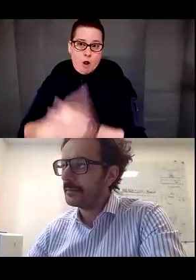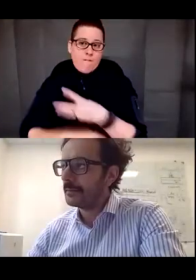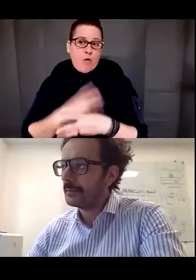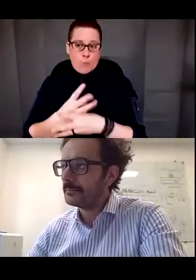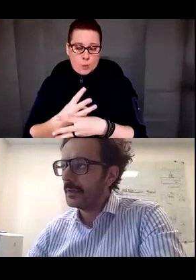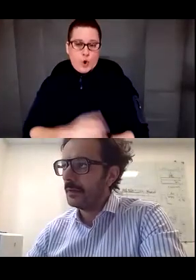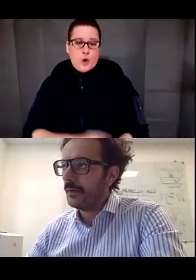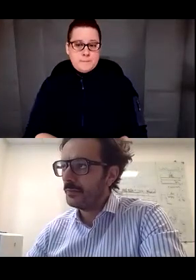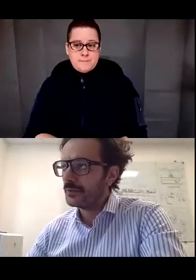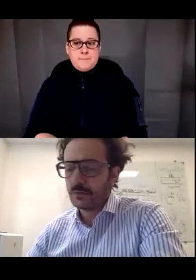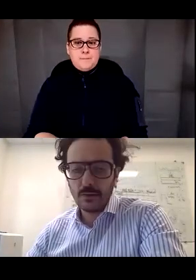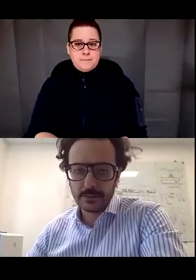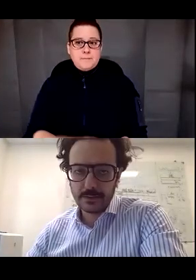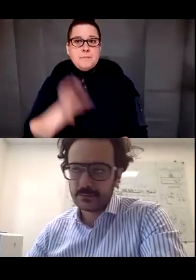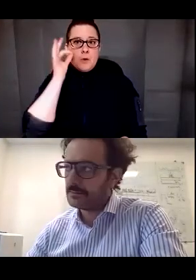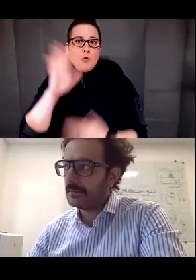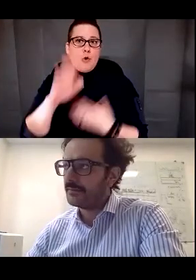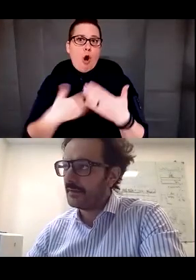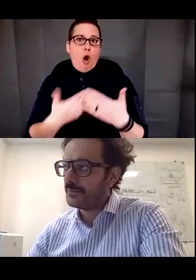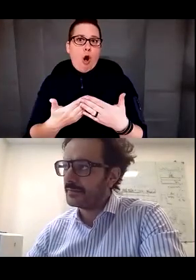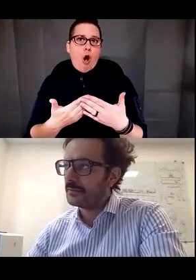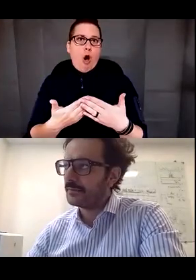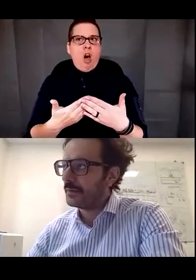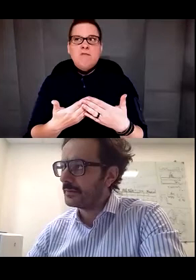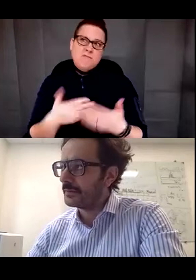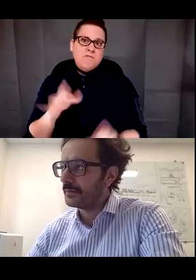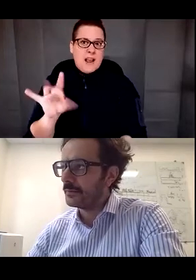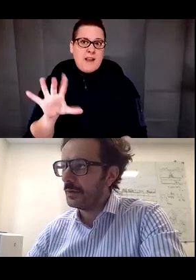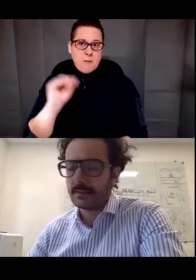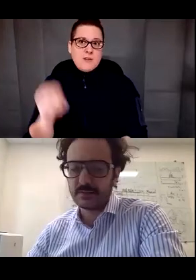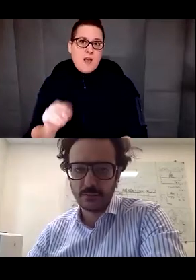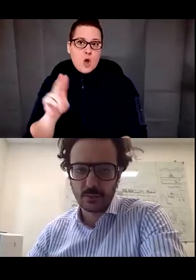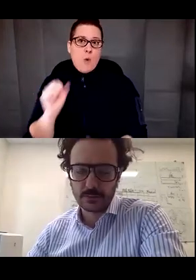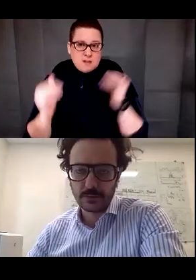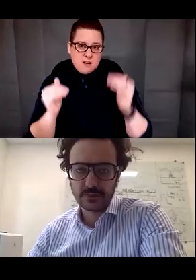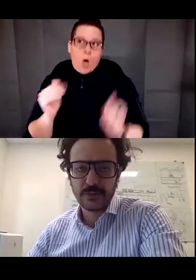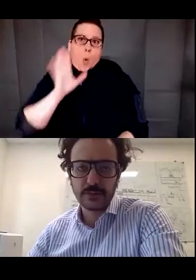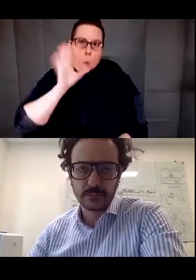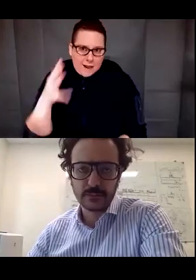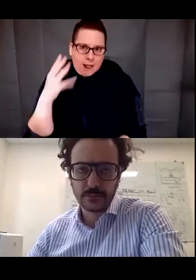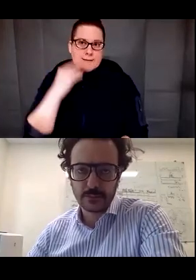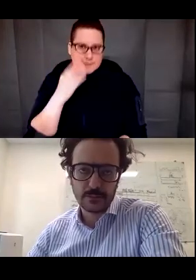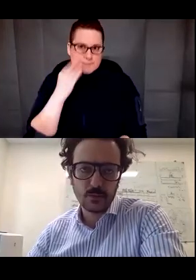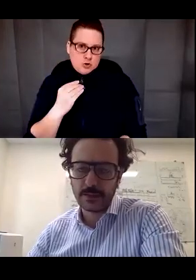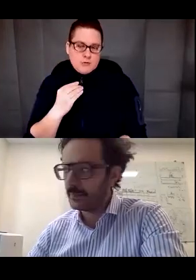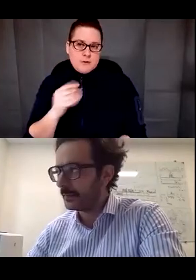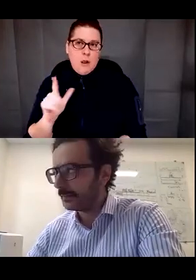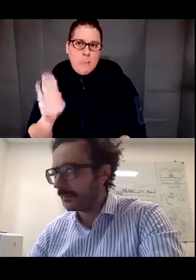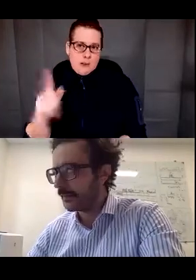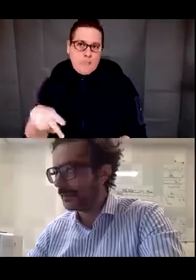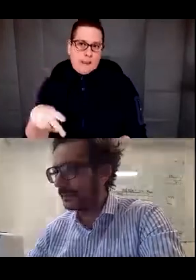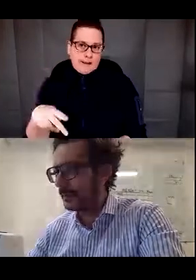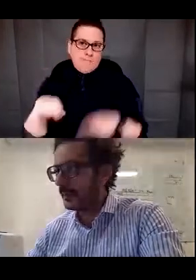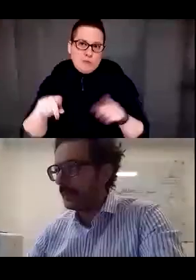And almost all adults, 85% of US adults, will at some point experience low back pain in